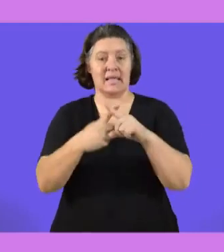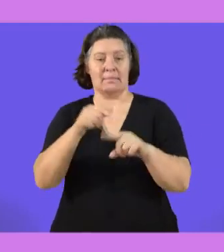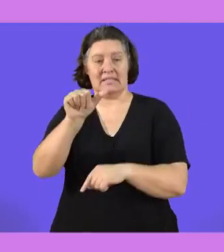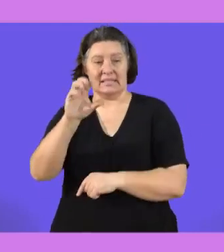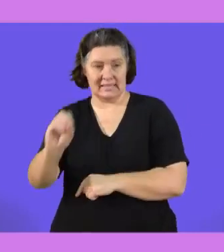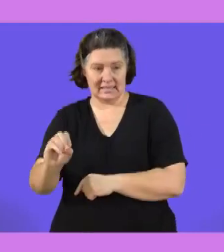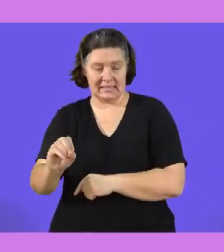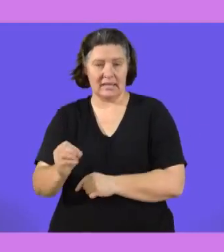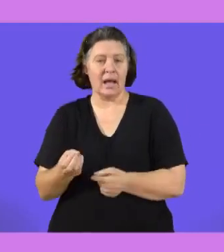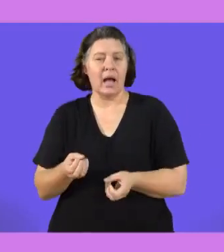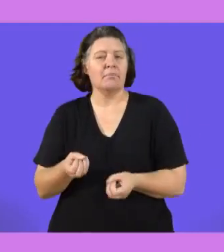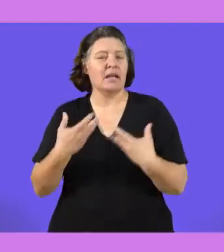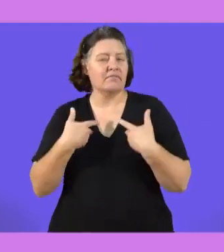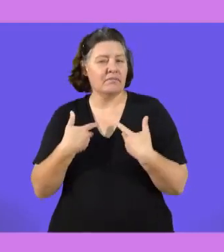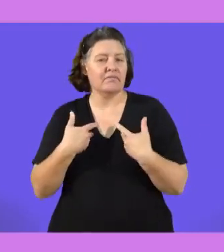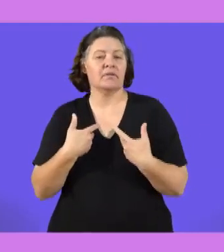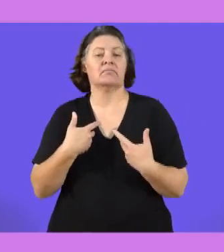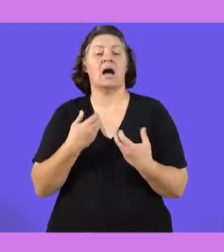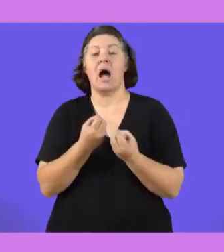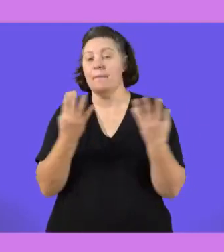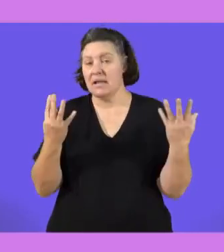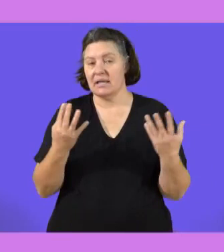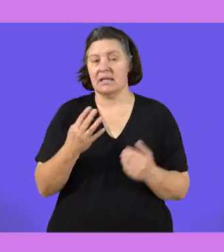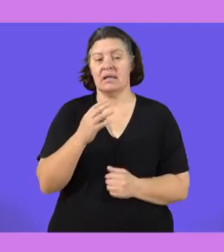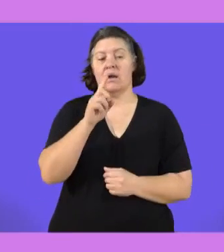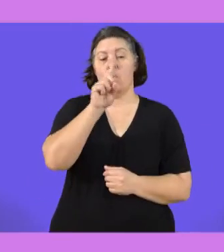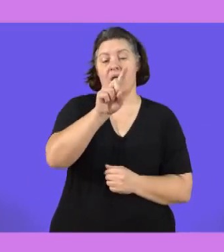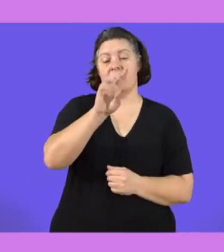and that will give us equals